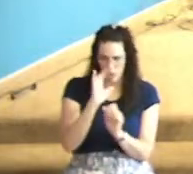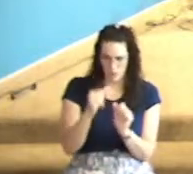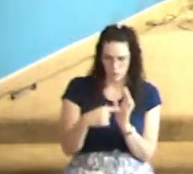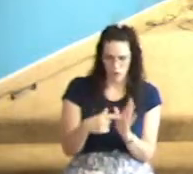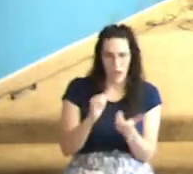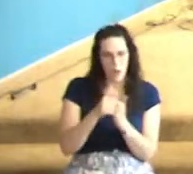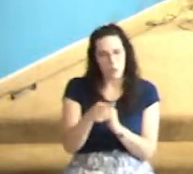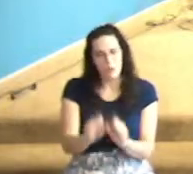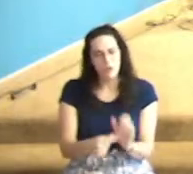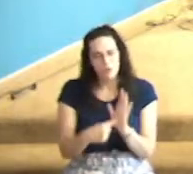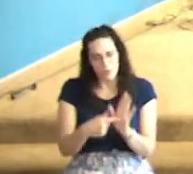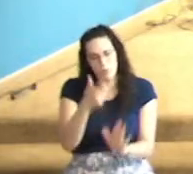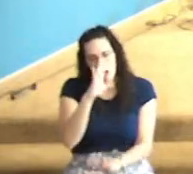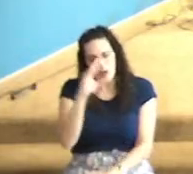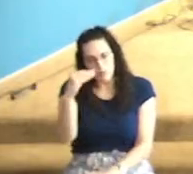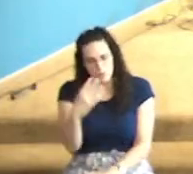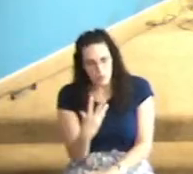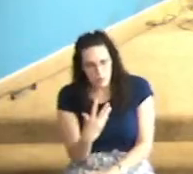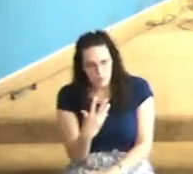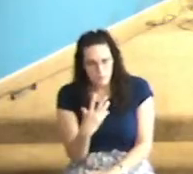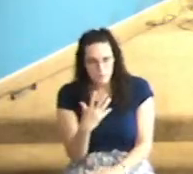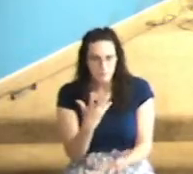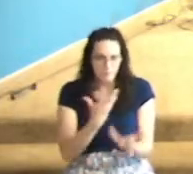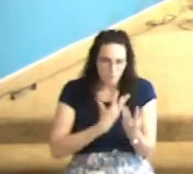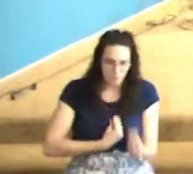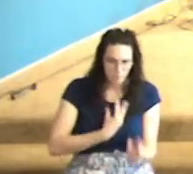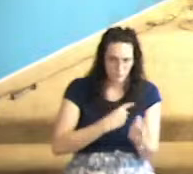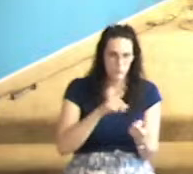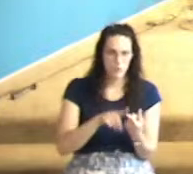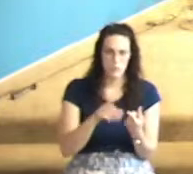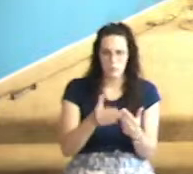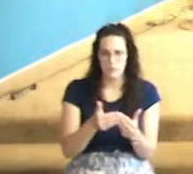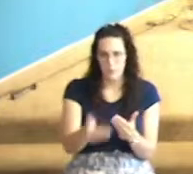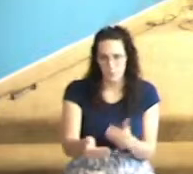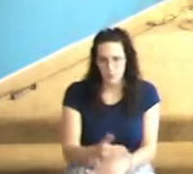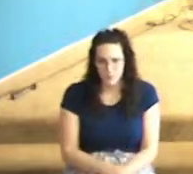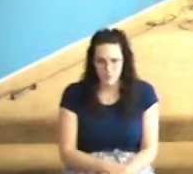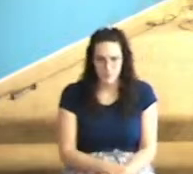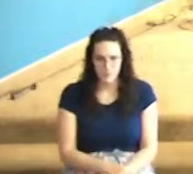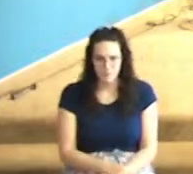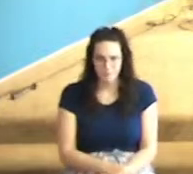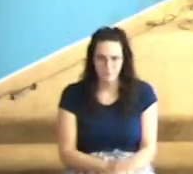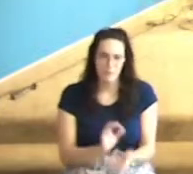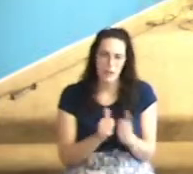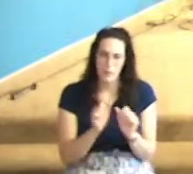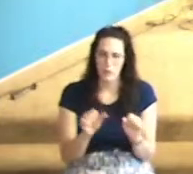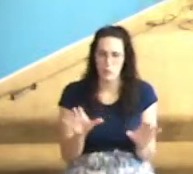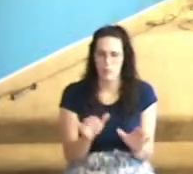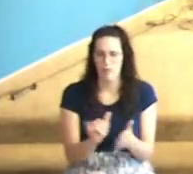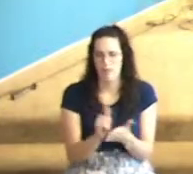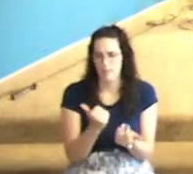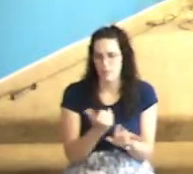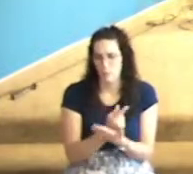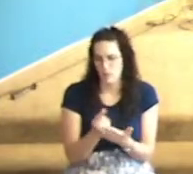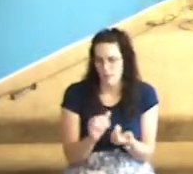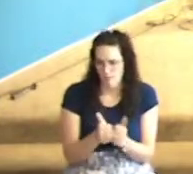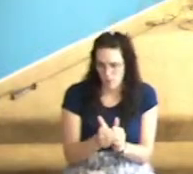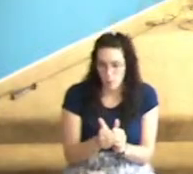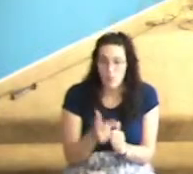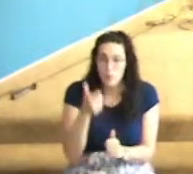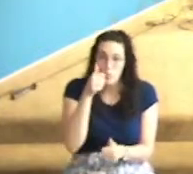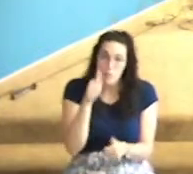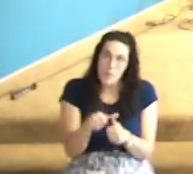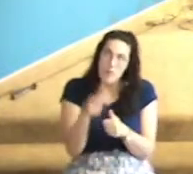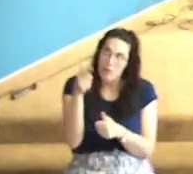How can you show God's grace and compassion to your neighbor this week? Remember,